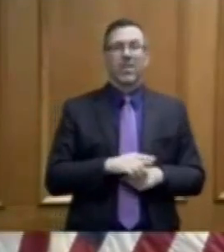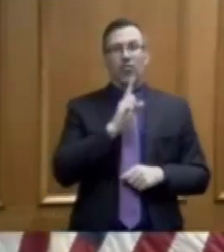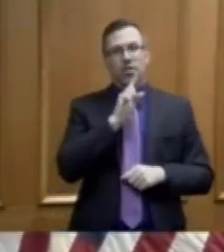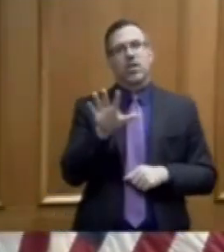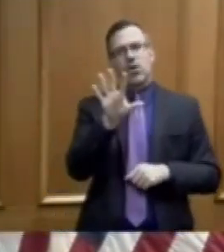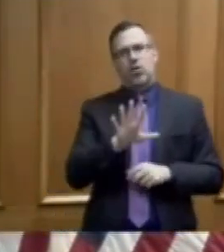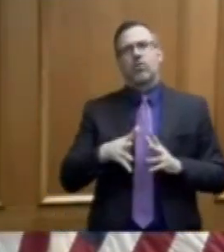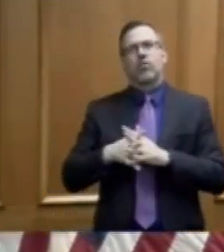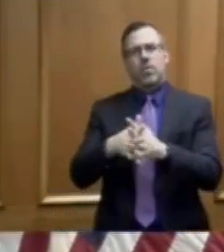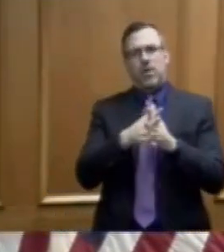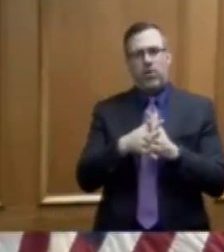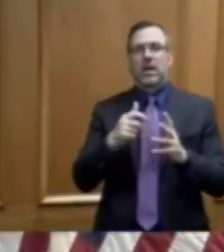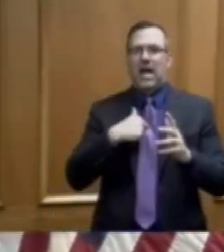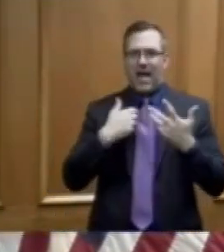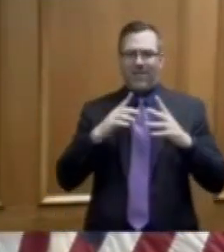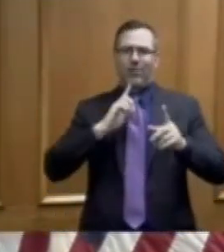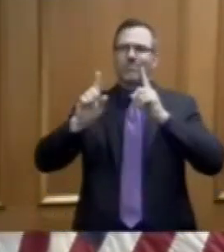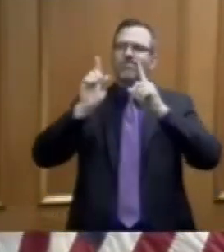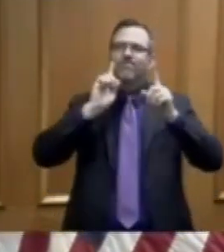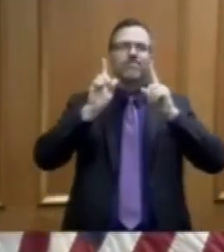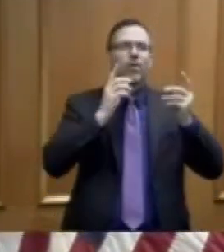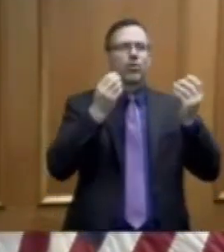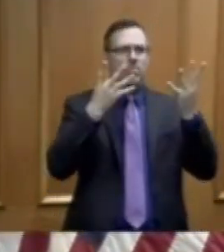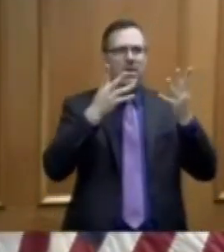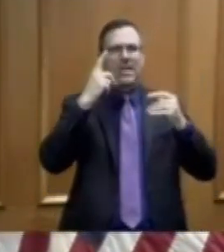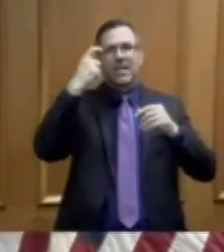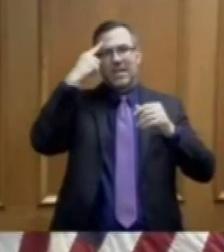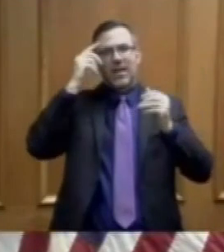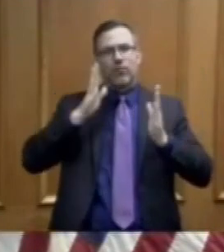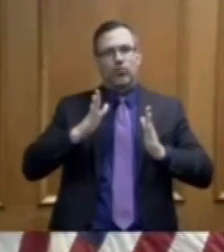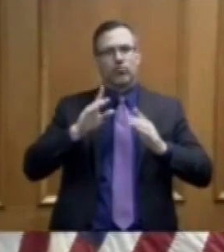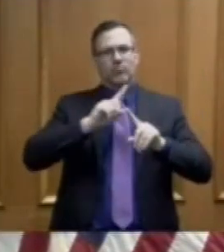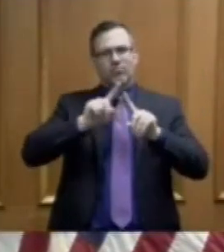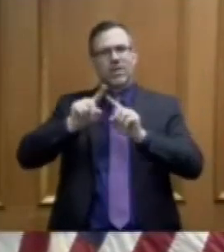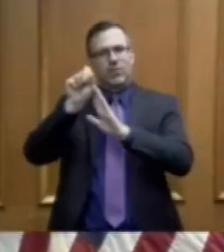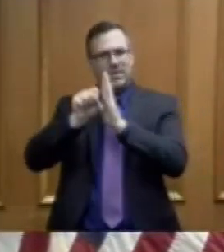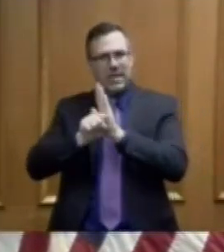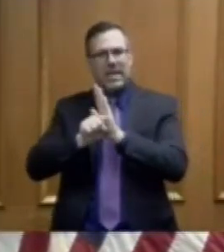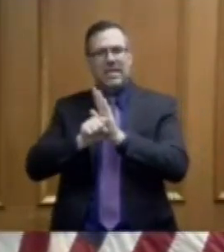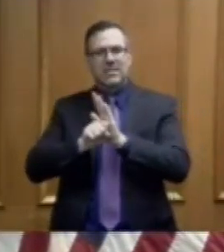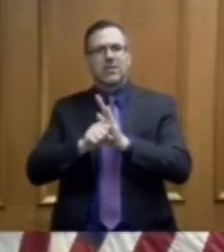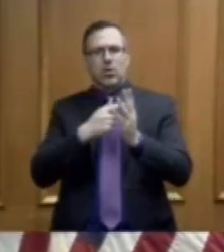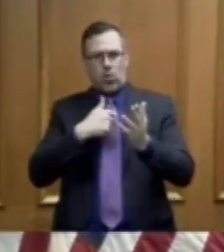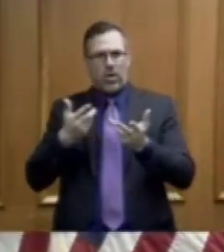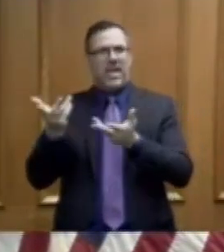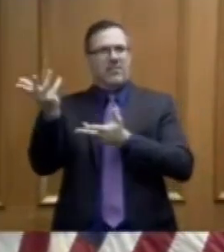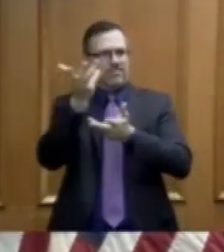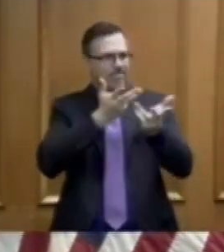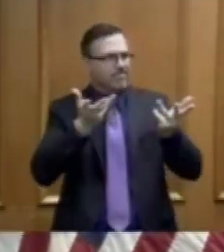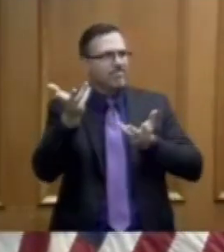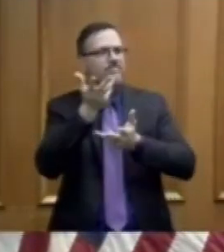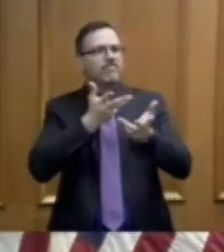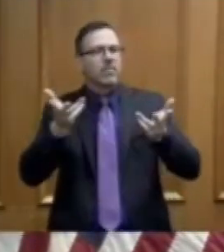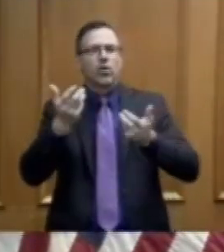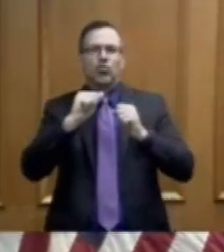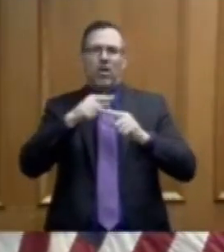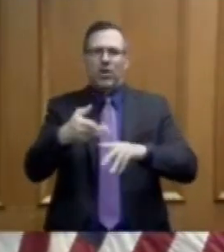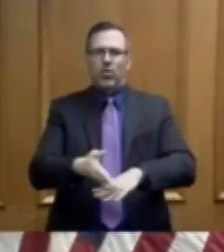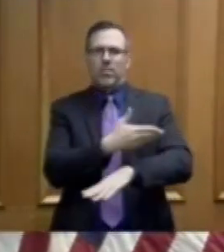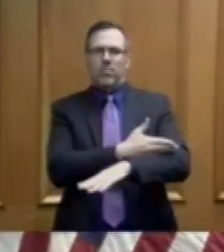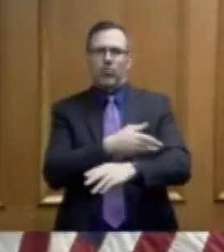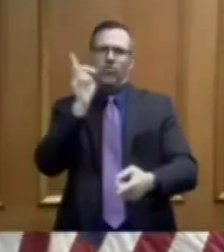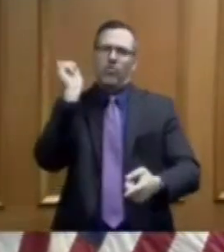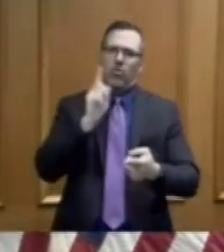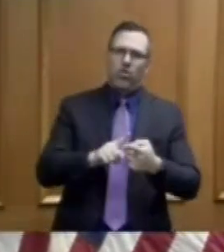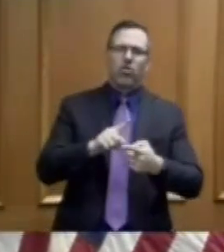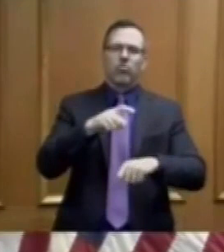I talk to governors and the National Governors Association is working hard to improve that throughput for our national labs, which